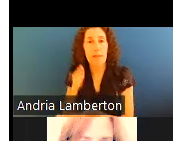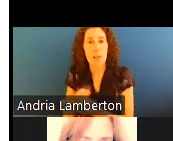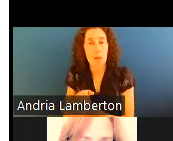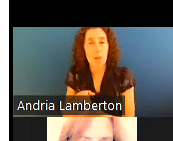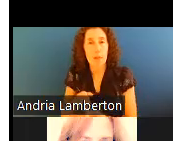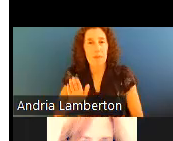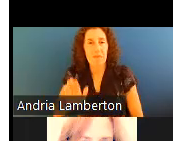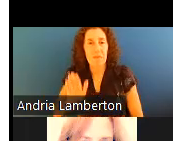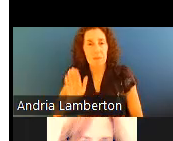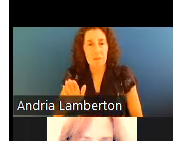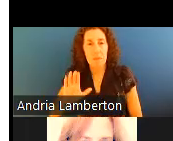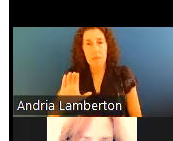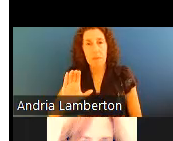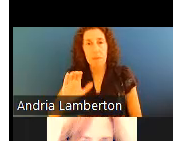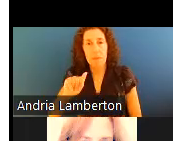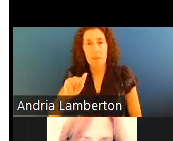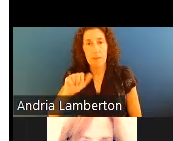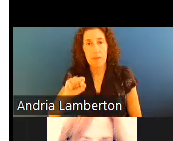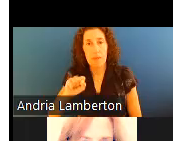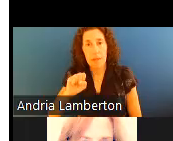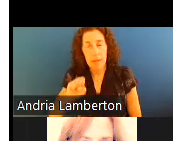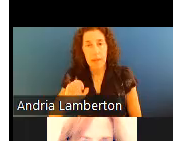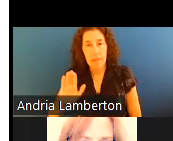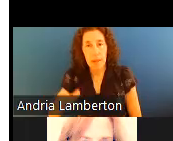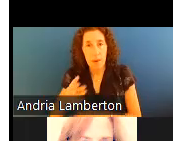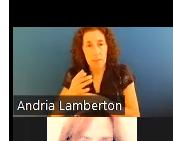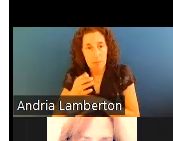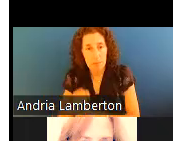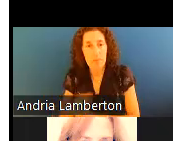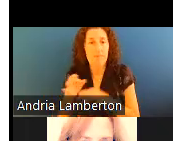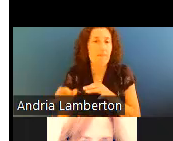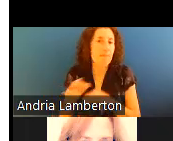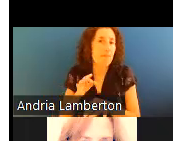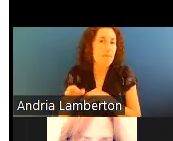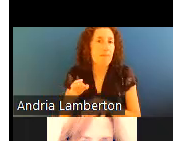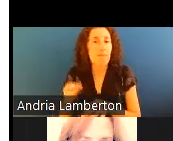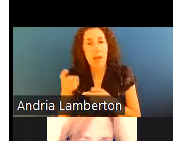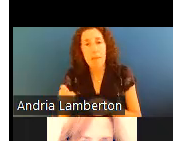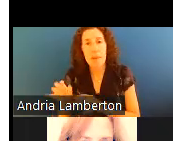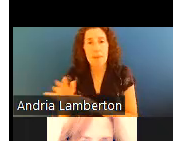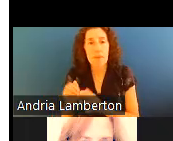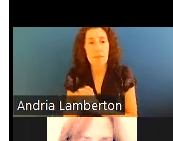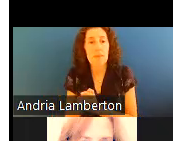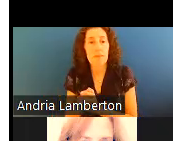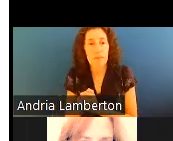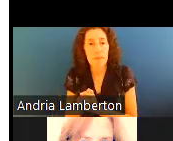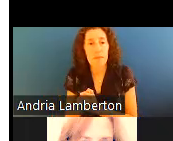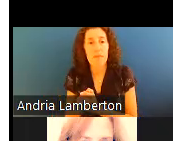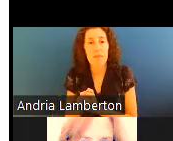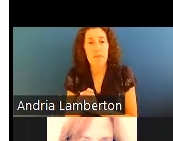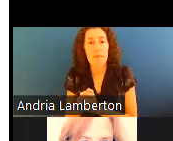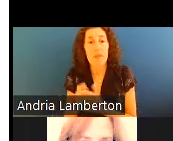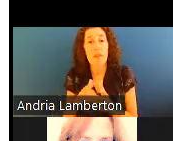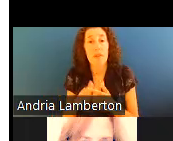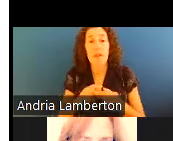help support what the victim is saying occurred. Following that, just as a matter of course, a defense attorney is going